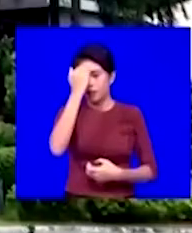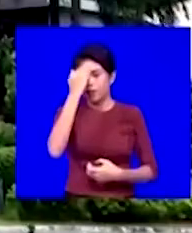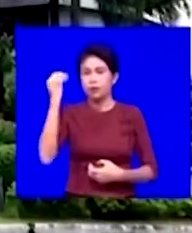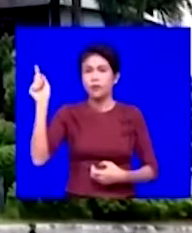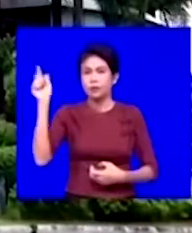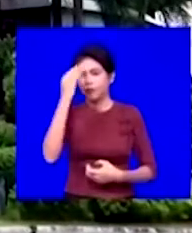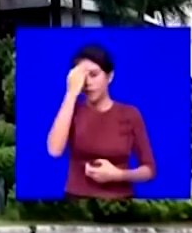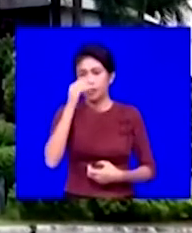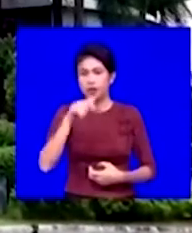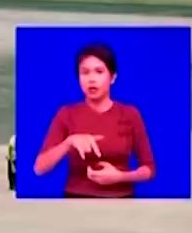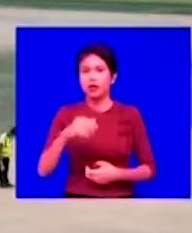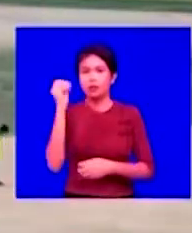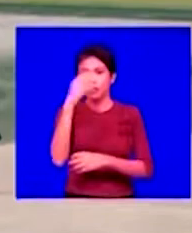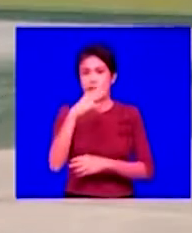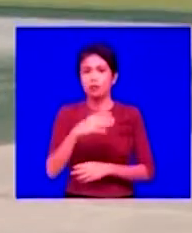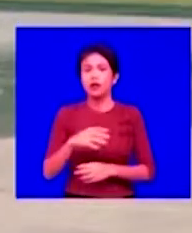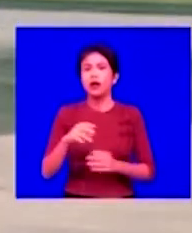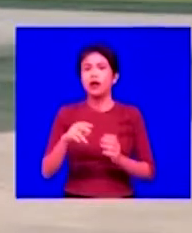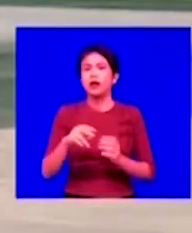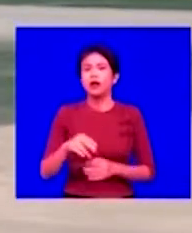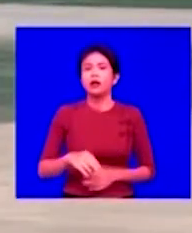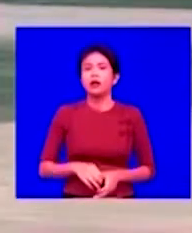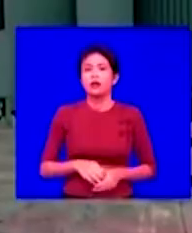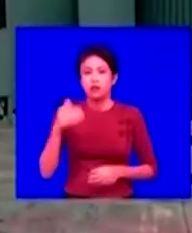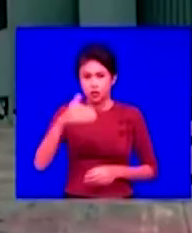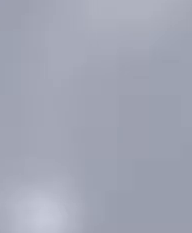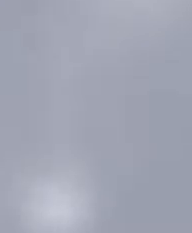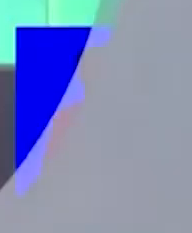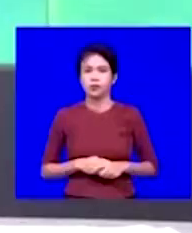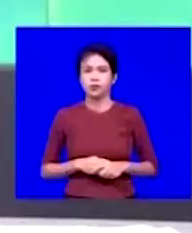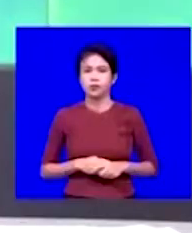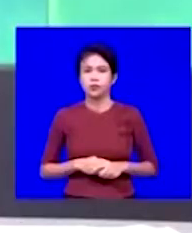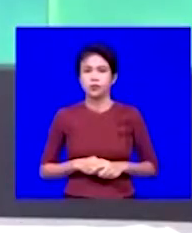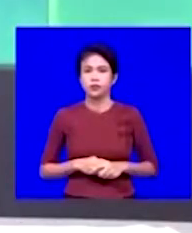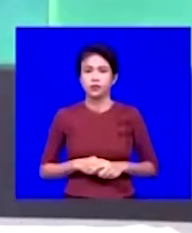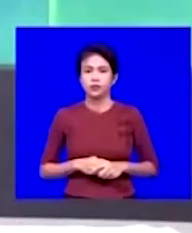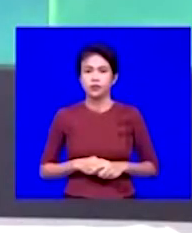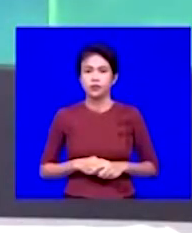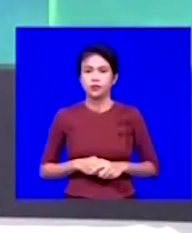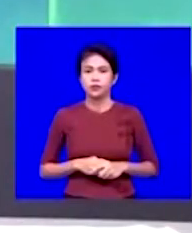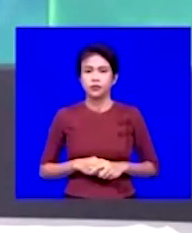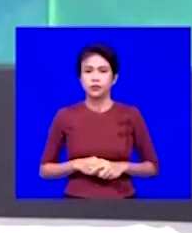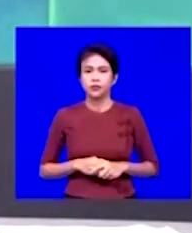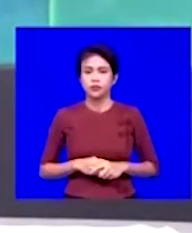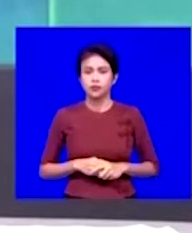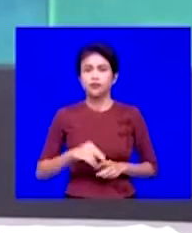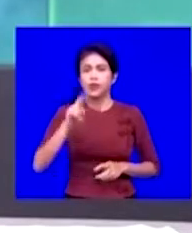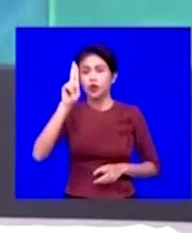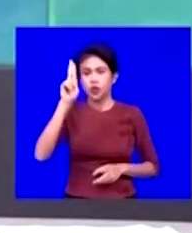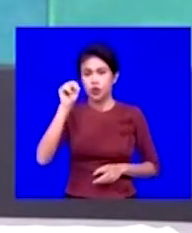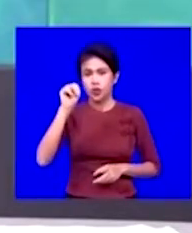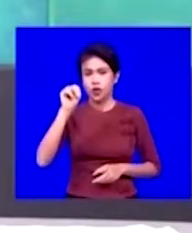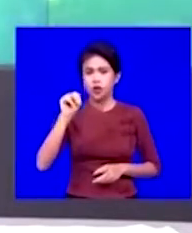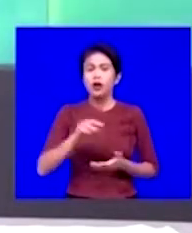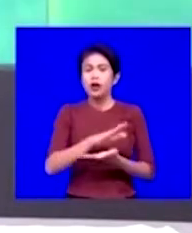United Nations says Hazer will focus on addressing the deteriorating situation and immediate concerns. It gave no more details of her visit. The